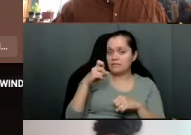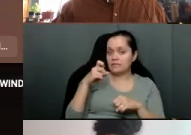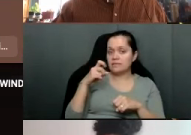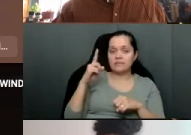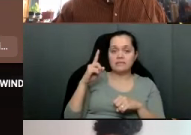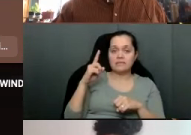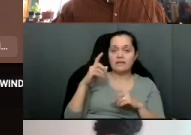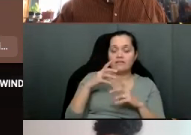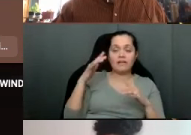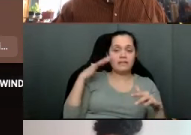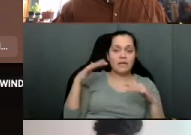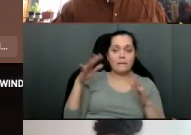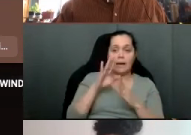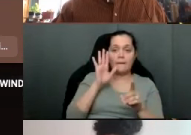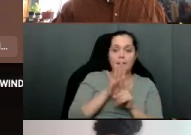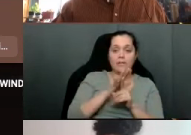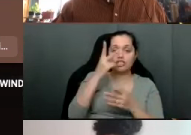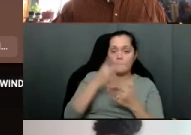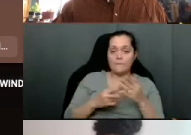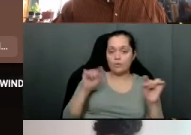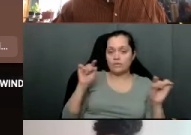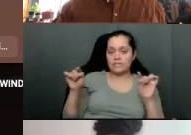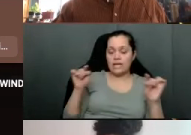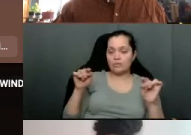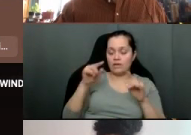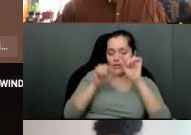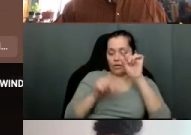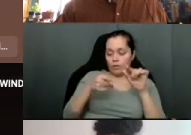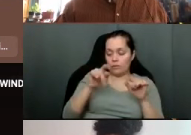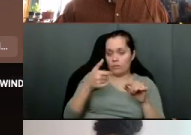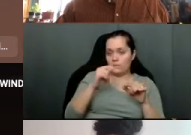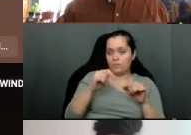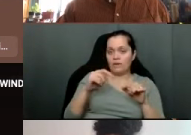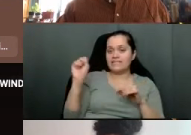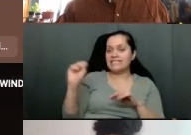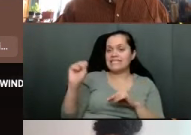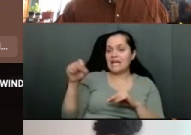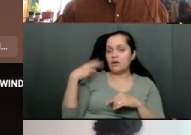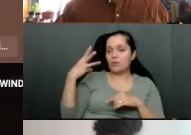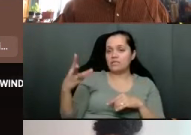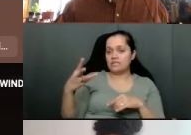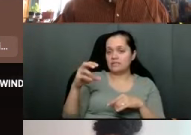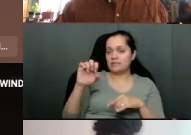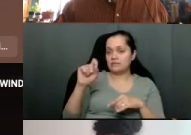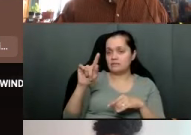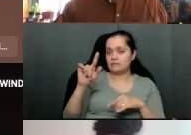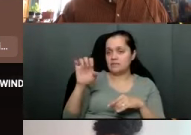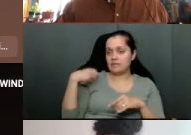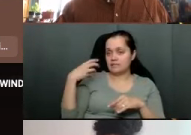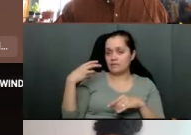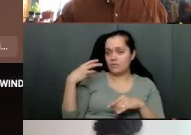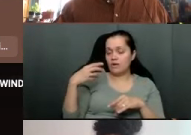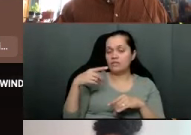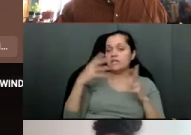here and a lot of population on both sides of Puget Sound, but especially Seattle there on the east side. So there's a lot of